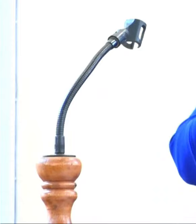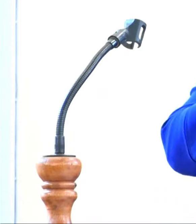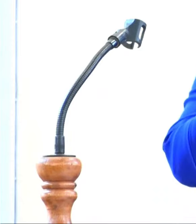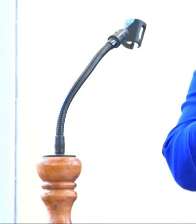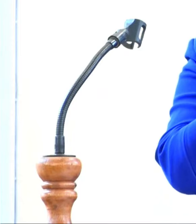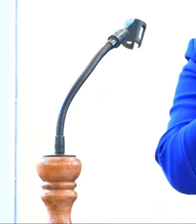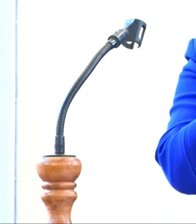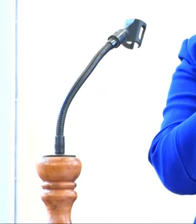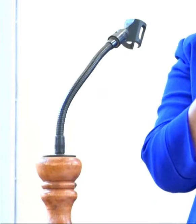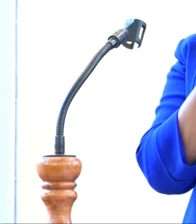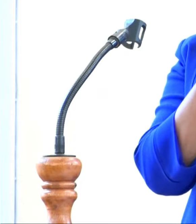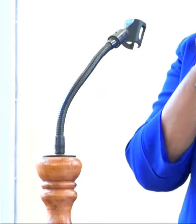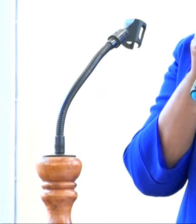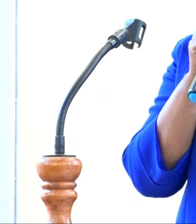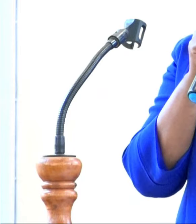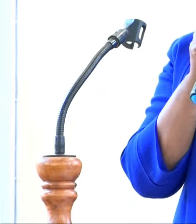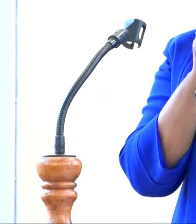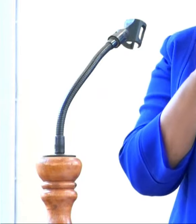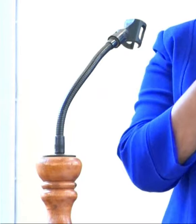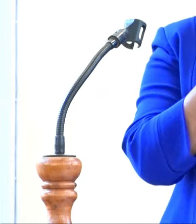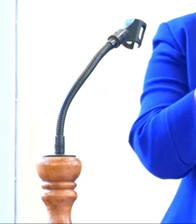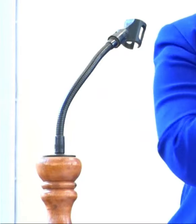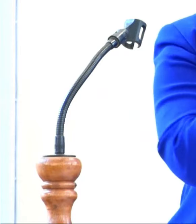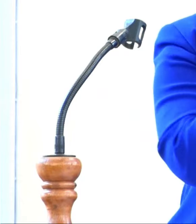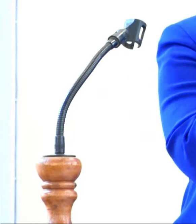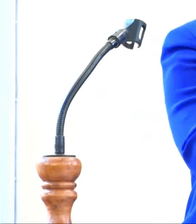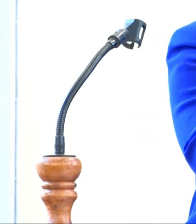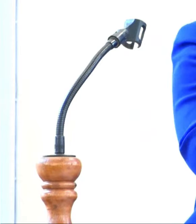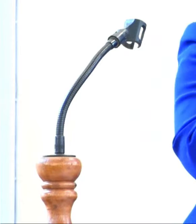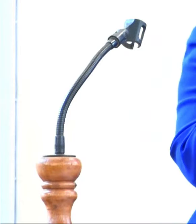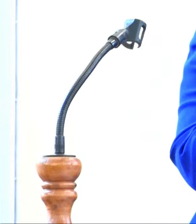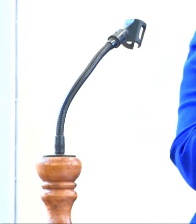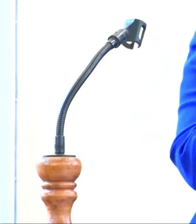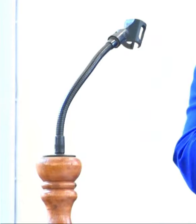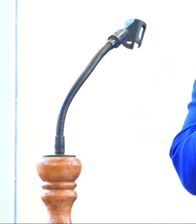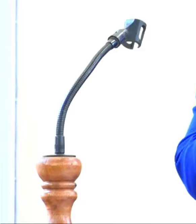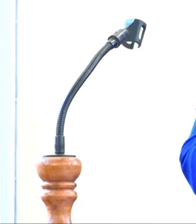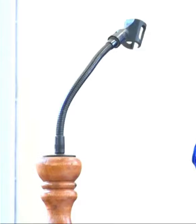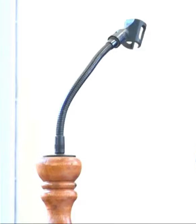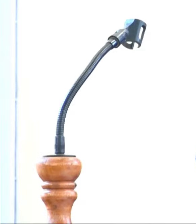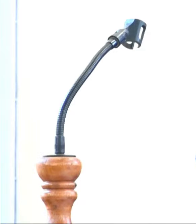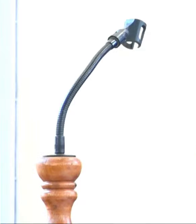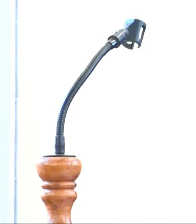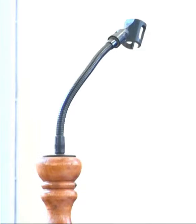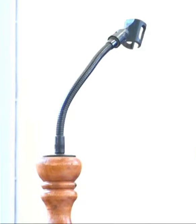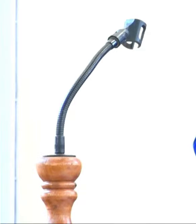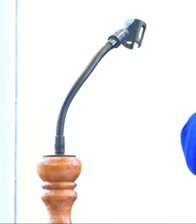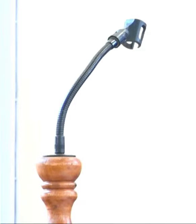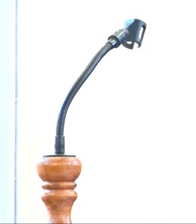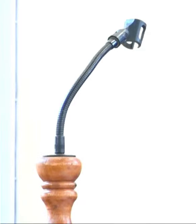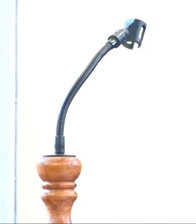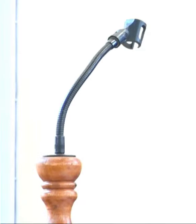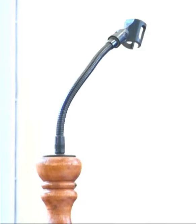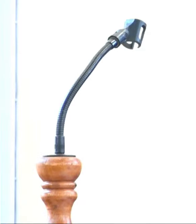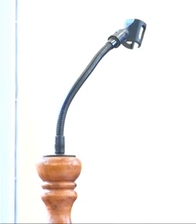We have dug our own cisterns. Tumejichimbia visima vyetu wenyewe. And it has become a norm to come